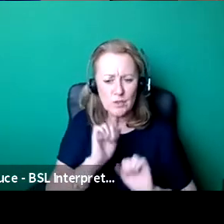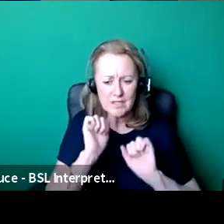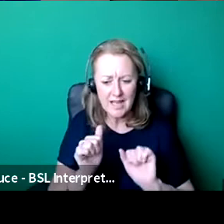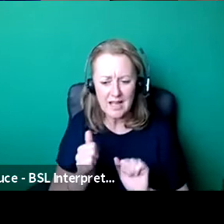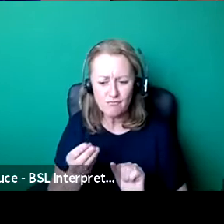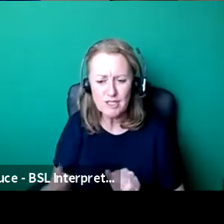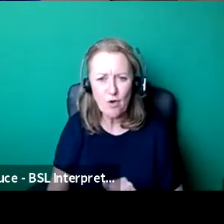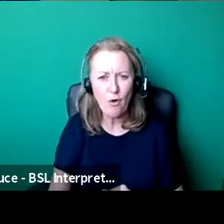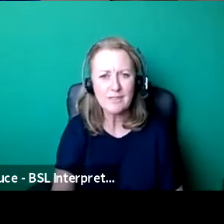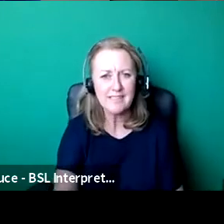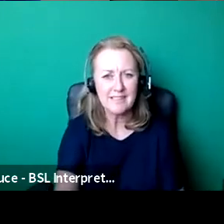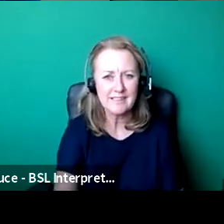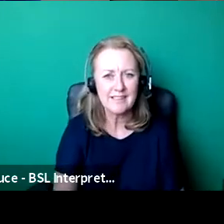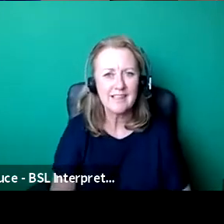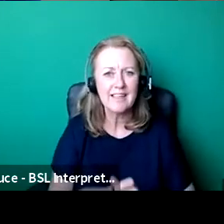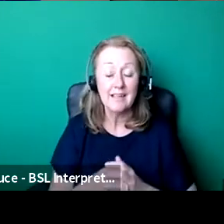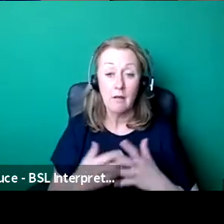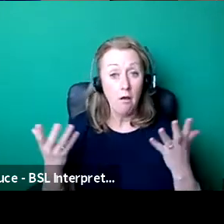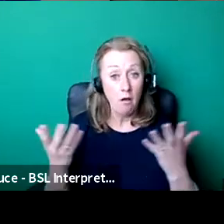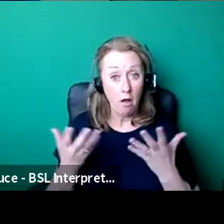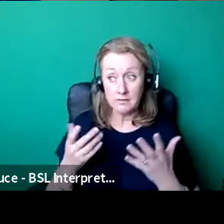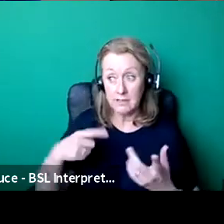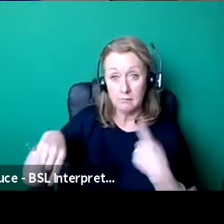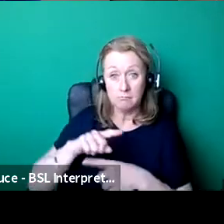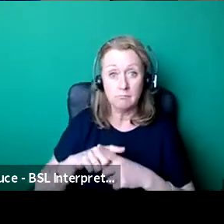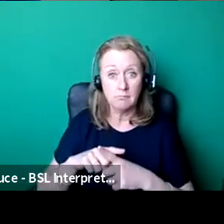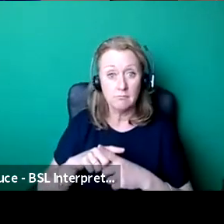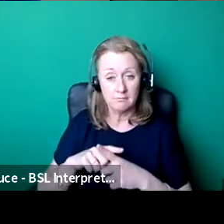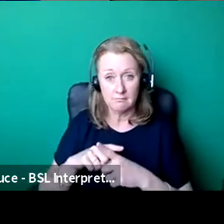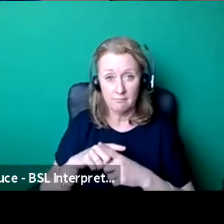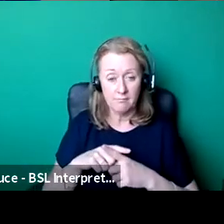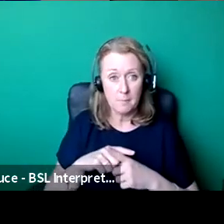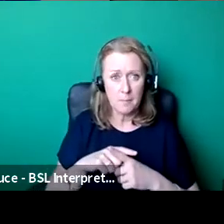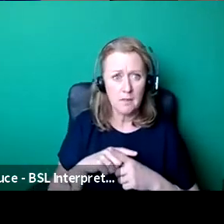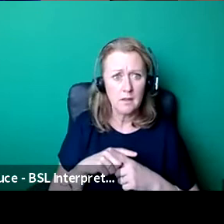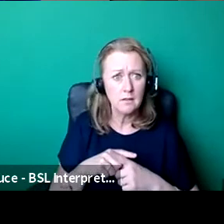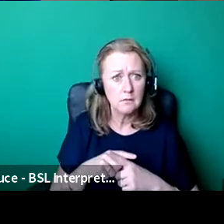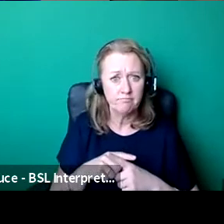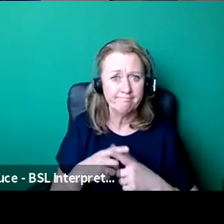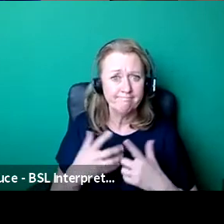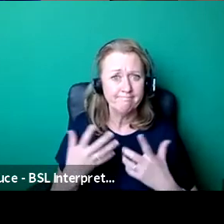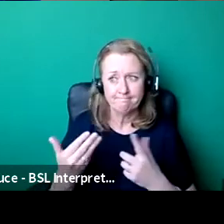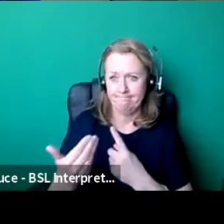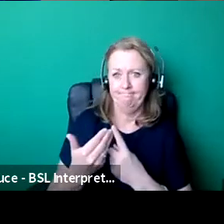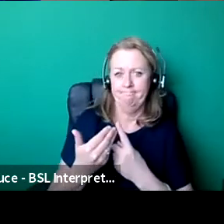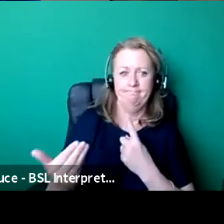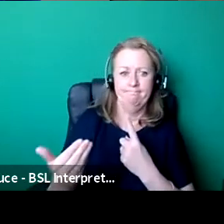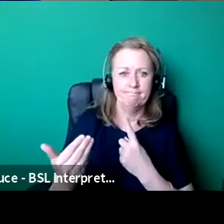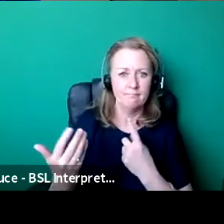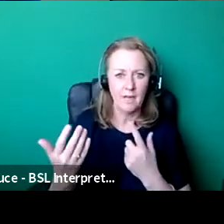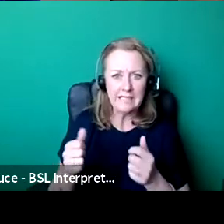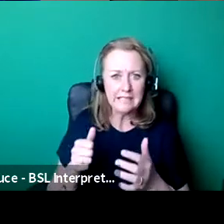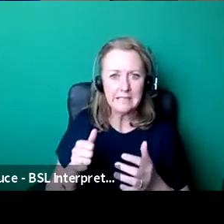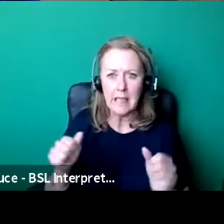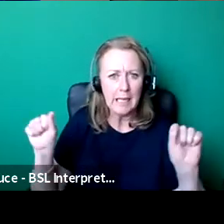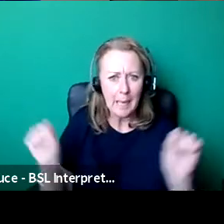the part of women journalists, because obviously they recognize that there are limitations, but they also recognize that despite